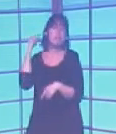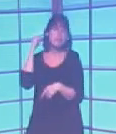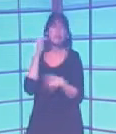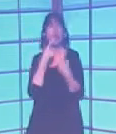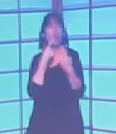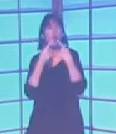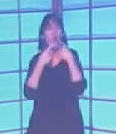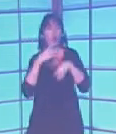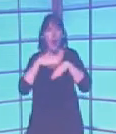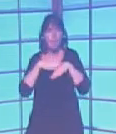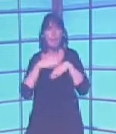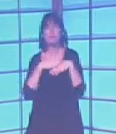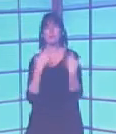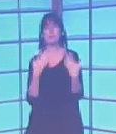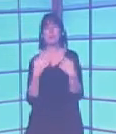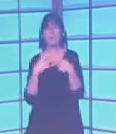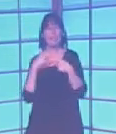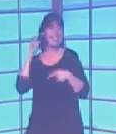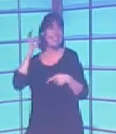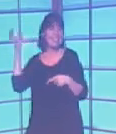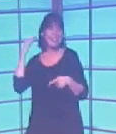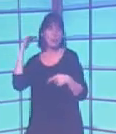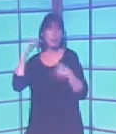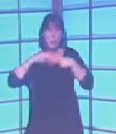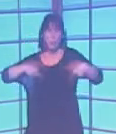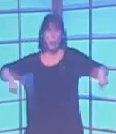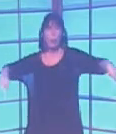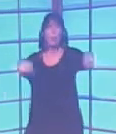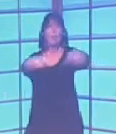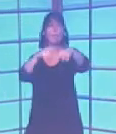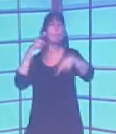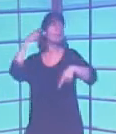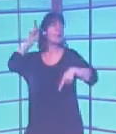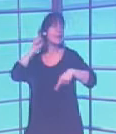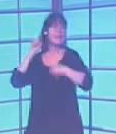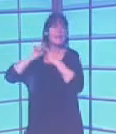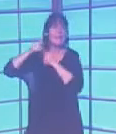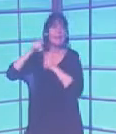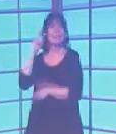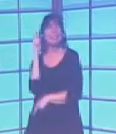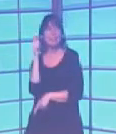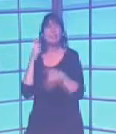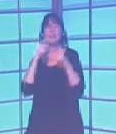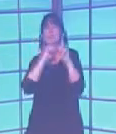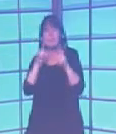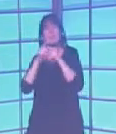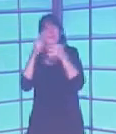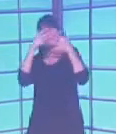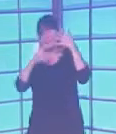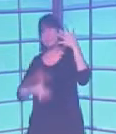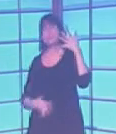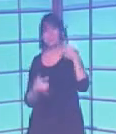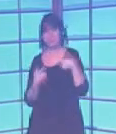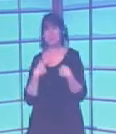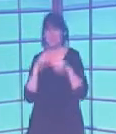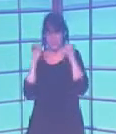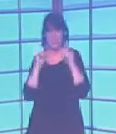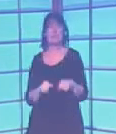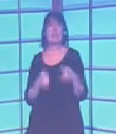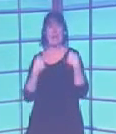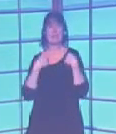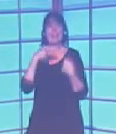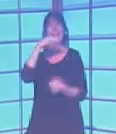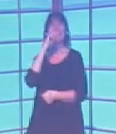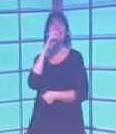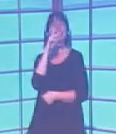commentary, hearing loops, and facilities for wheelchair users. This service can be taken up anonymously if need be, and is delivered by Nikki